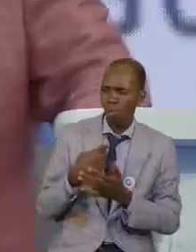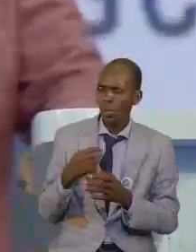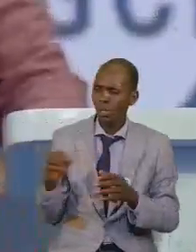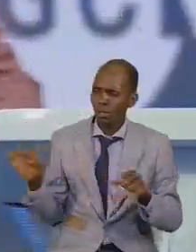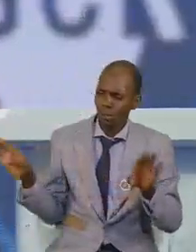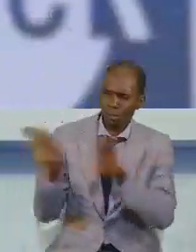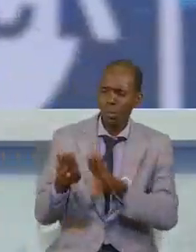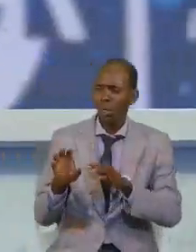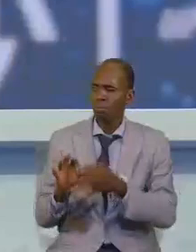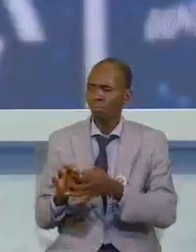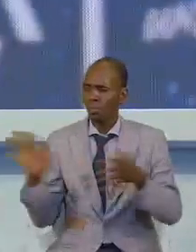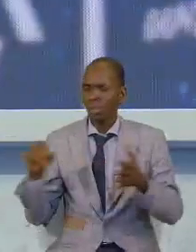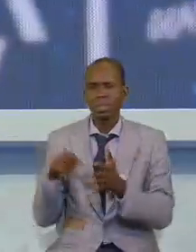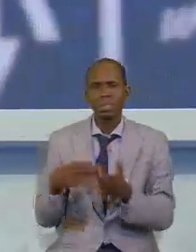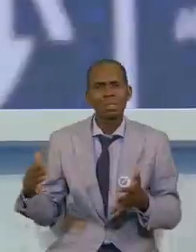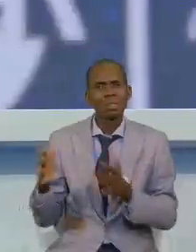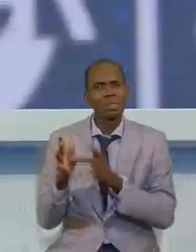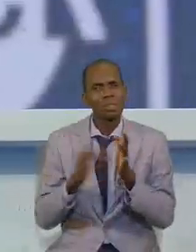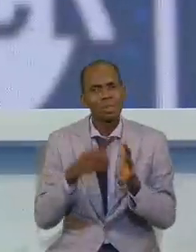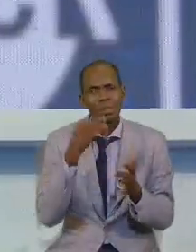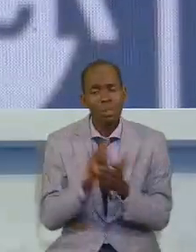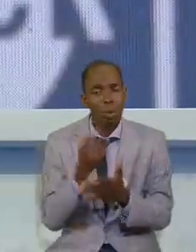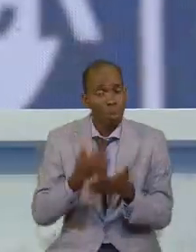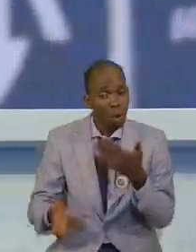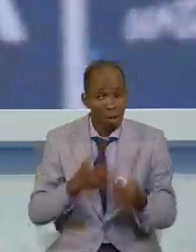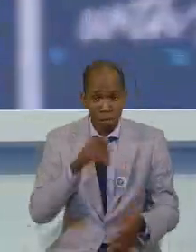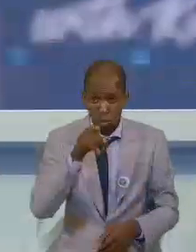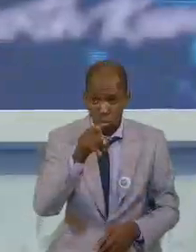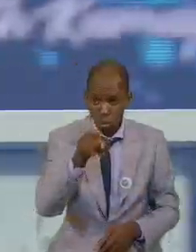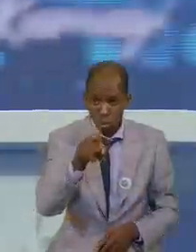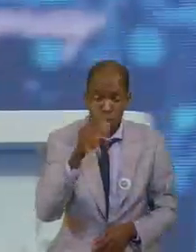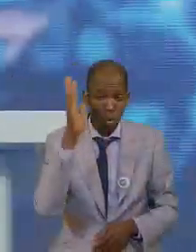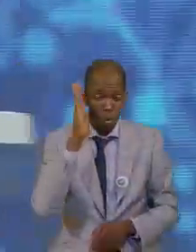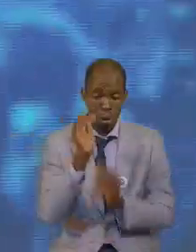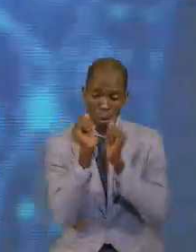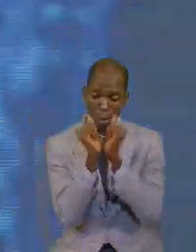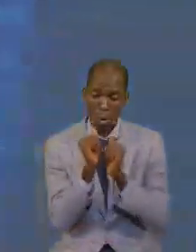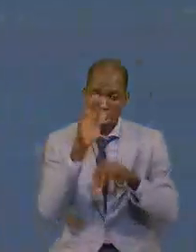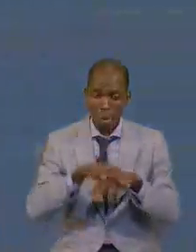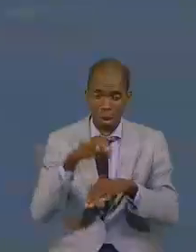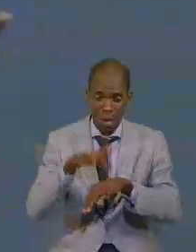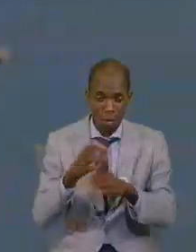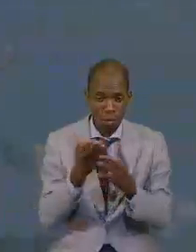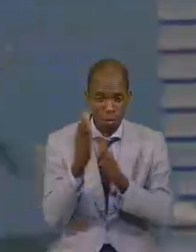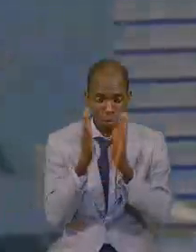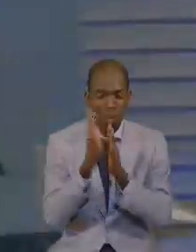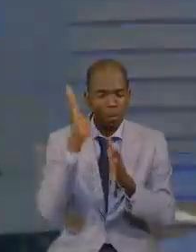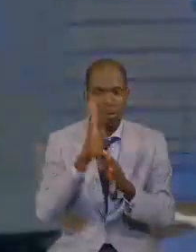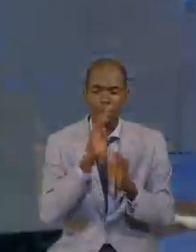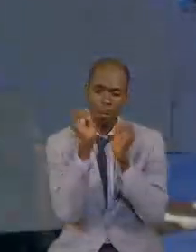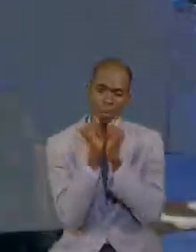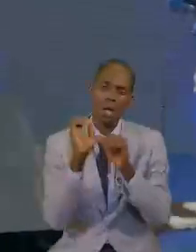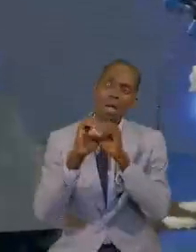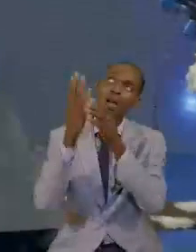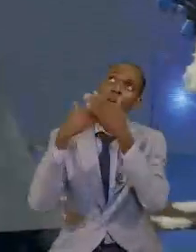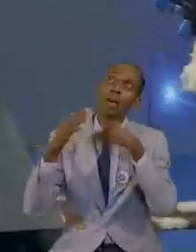thing for me. Jesus said, whatsoever you shall bind on earth shall be bound in heaven, and whatsoever you shall